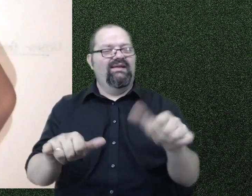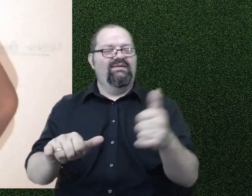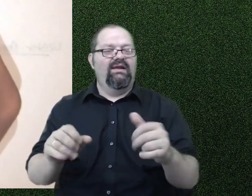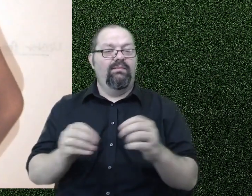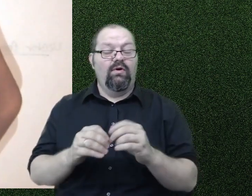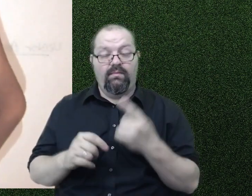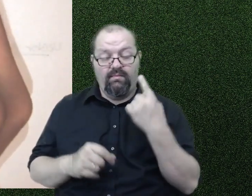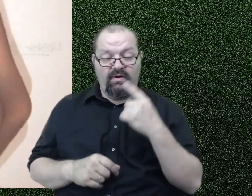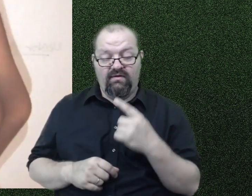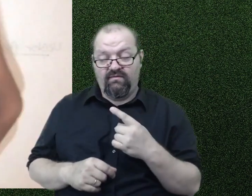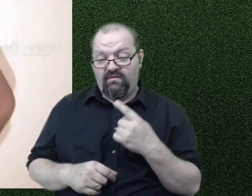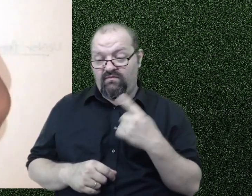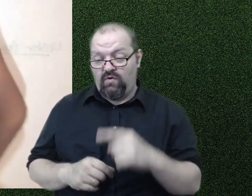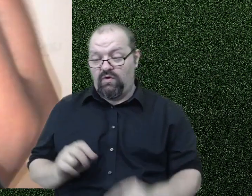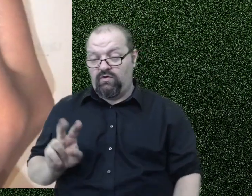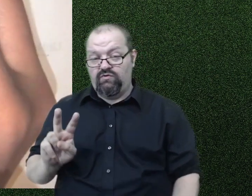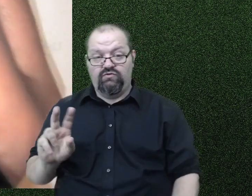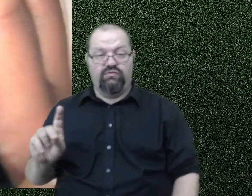2D,